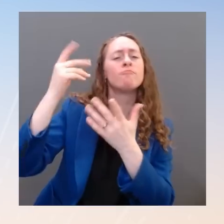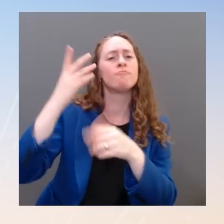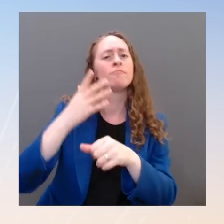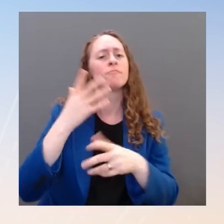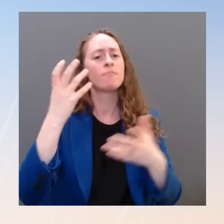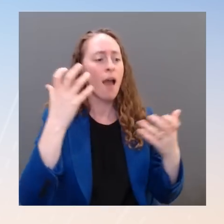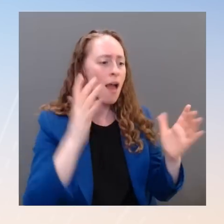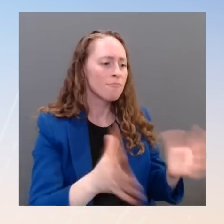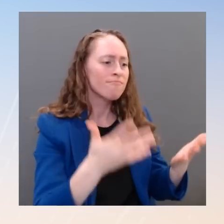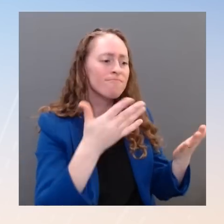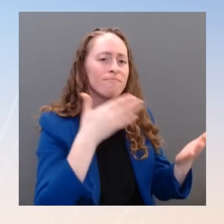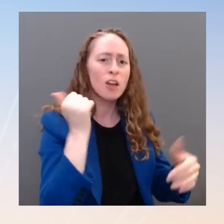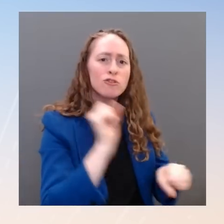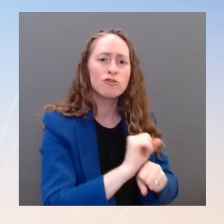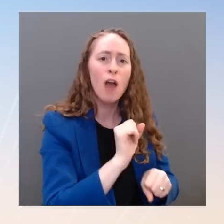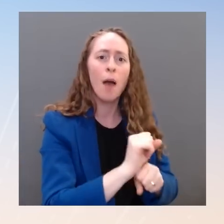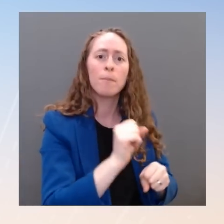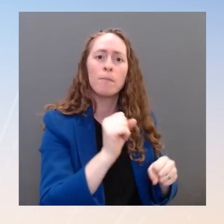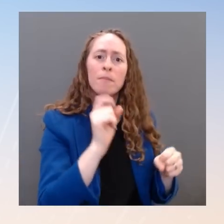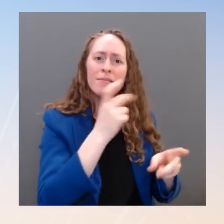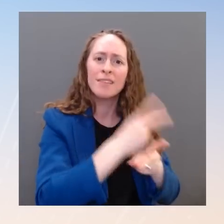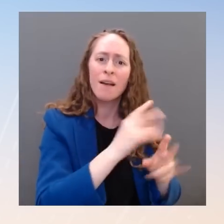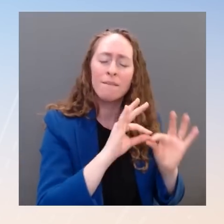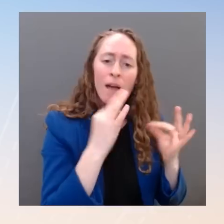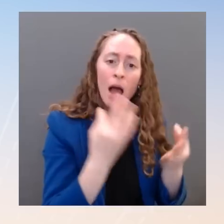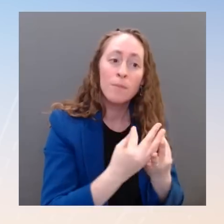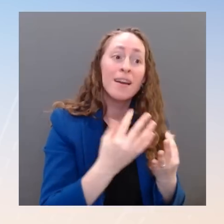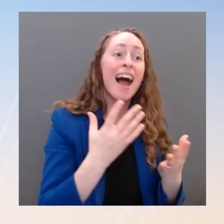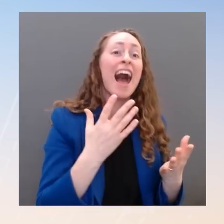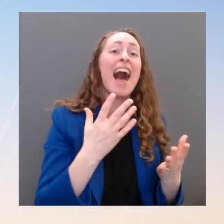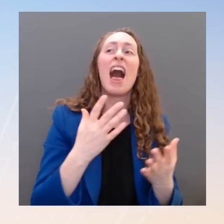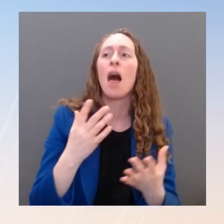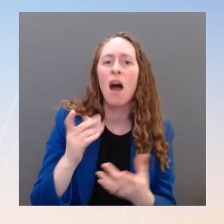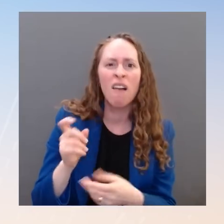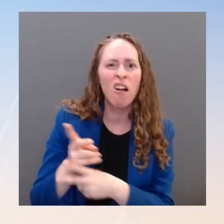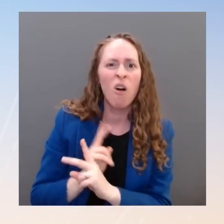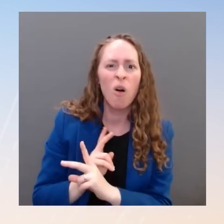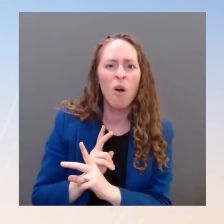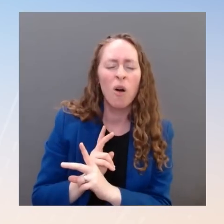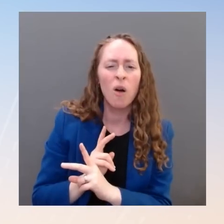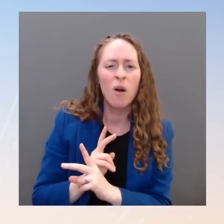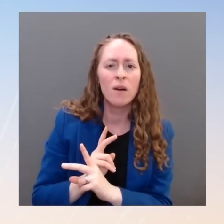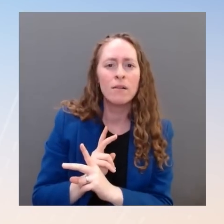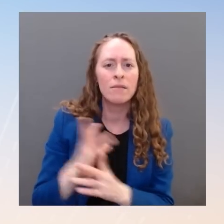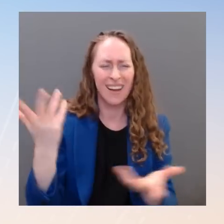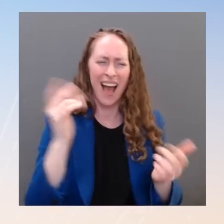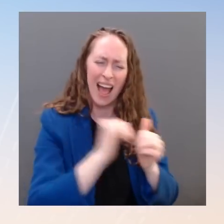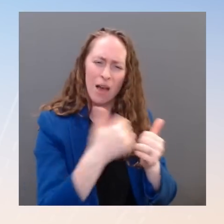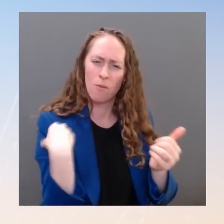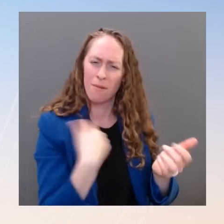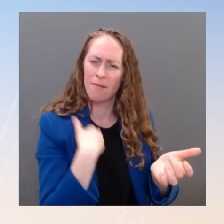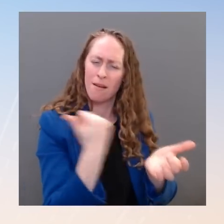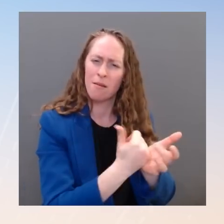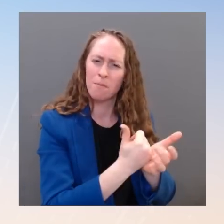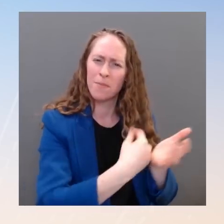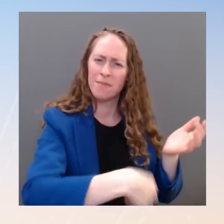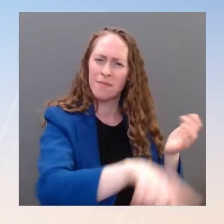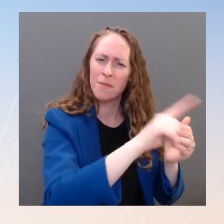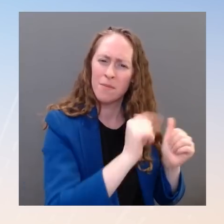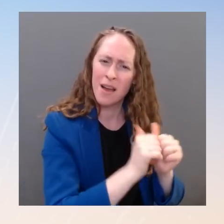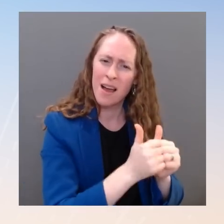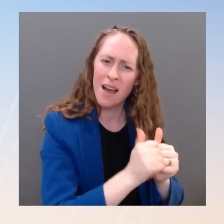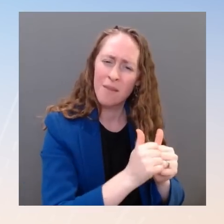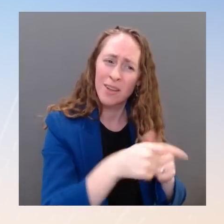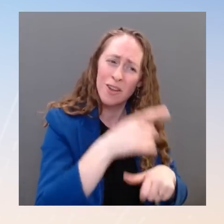ways to provide relief to students, to make sure that these working families are getting relief, is more important than